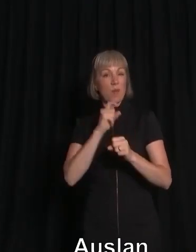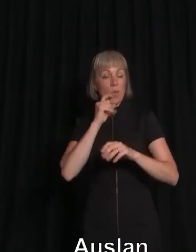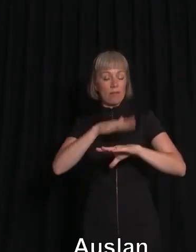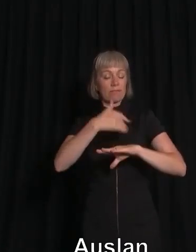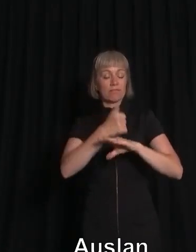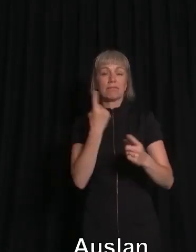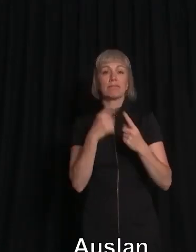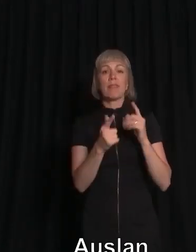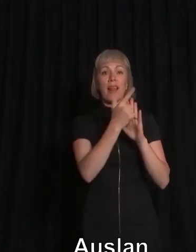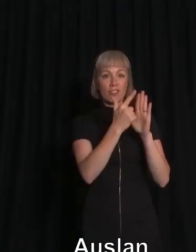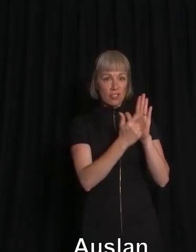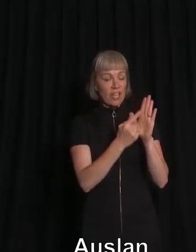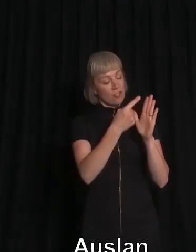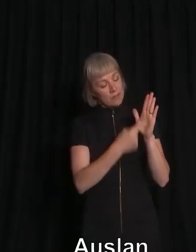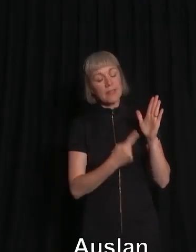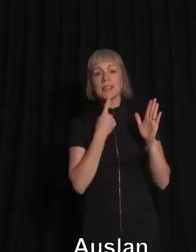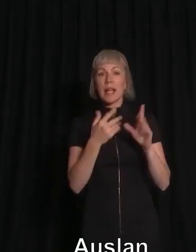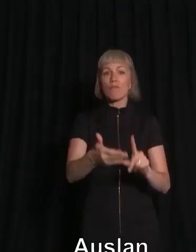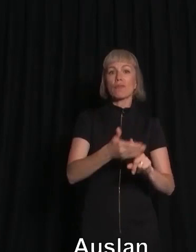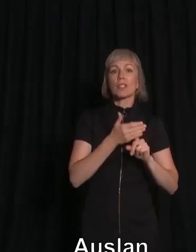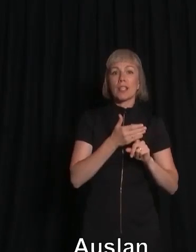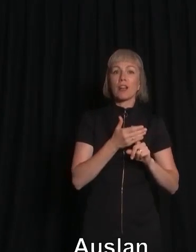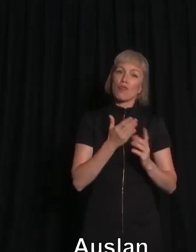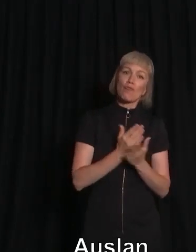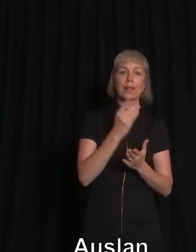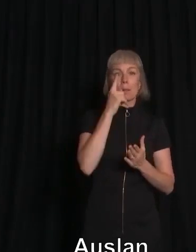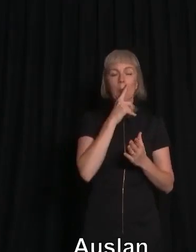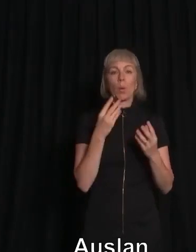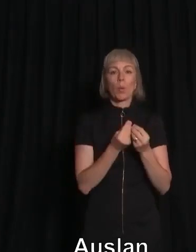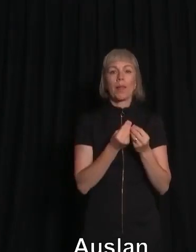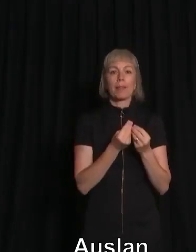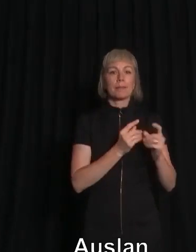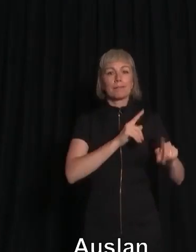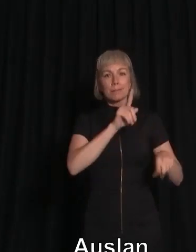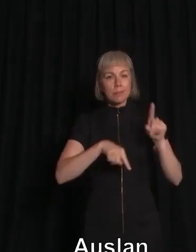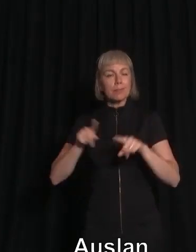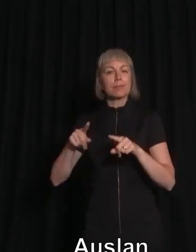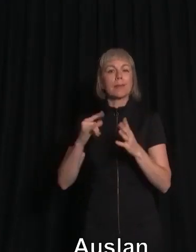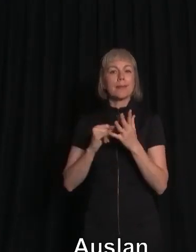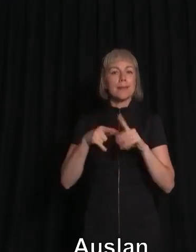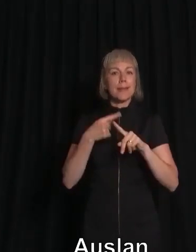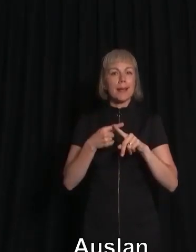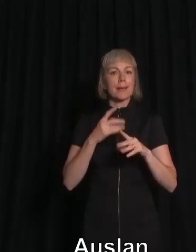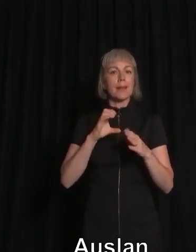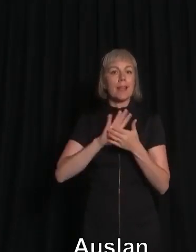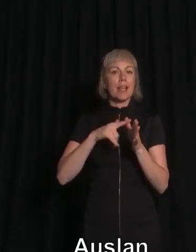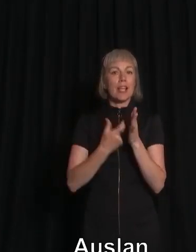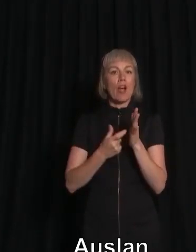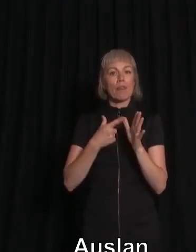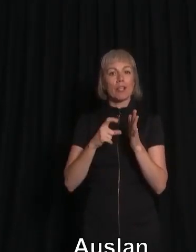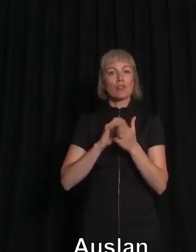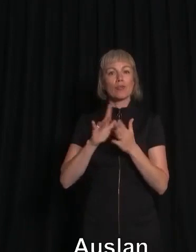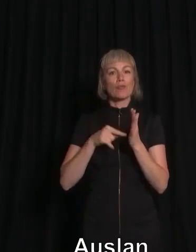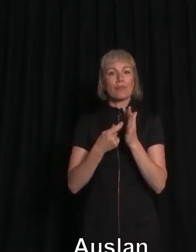to protect the rights of people born with variations in sex characteristics this month in the ACT